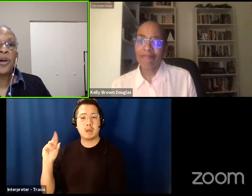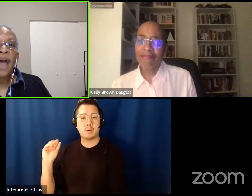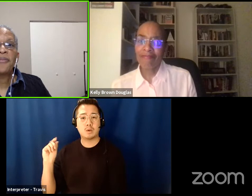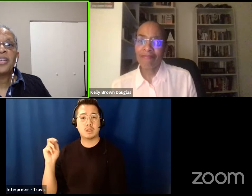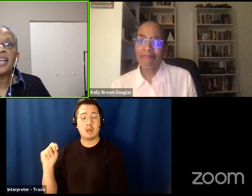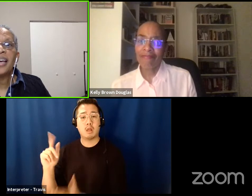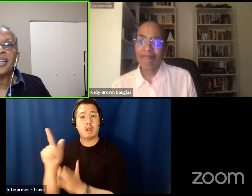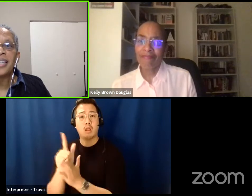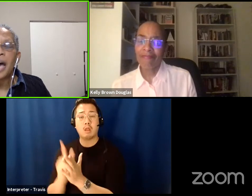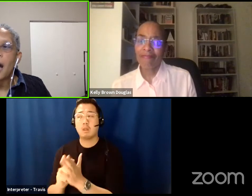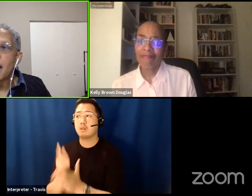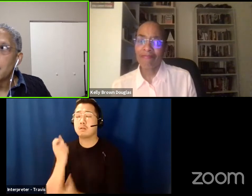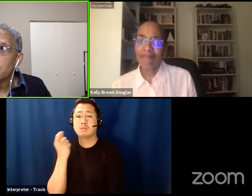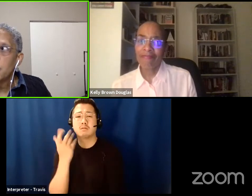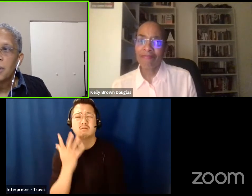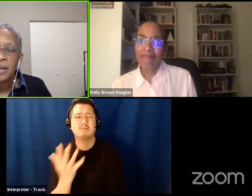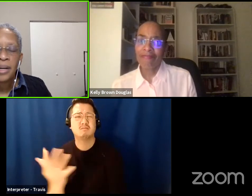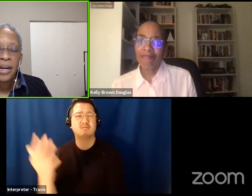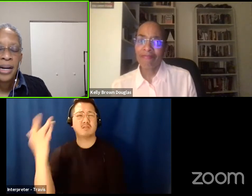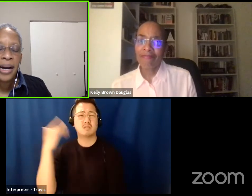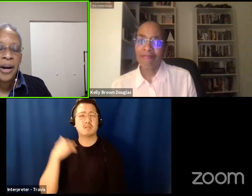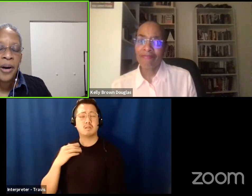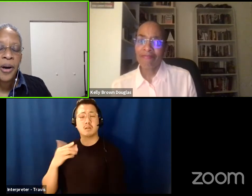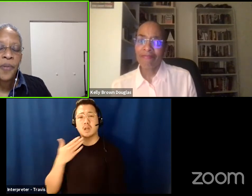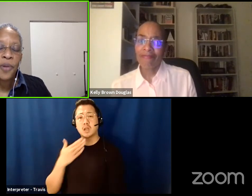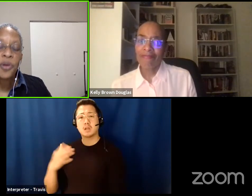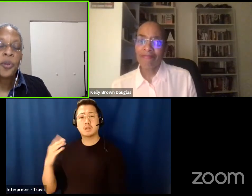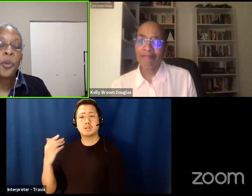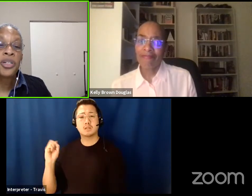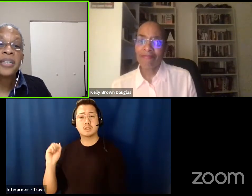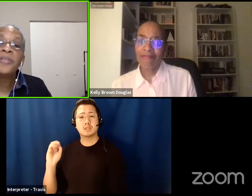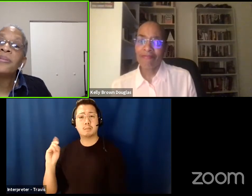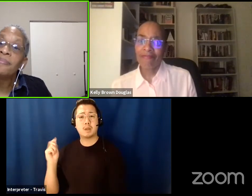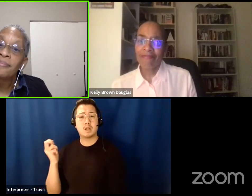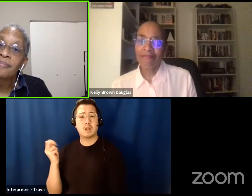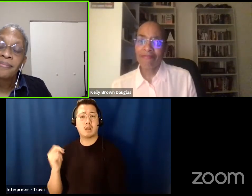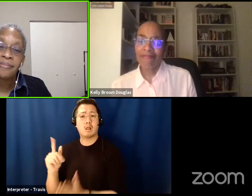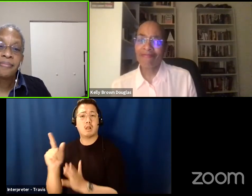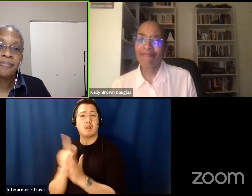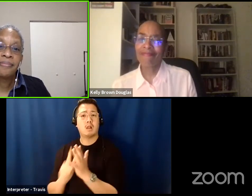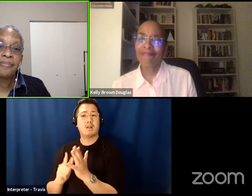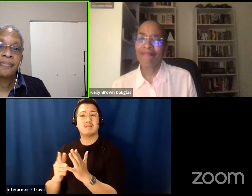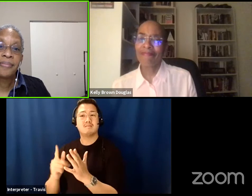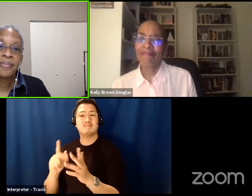They were crafted at a time where we were more civil.